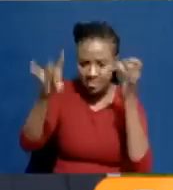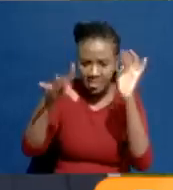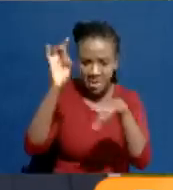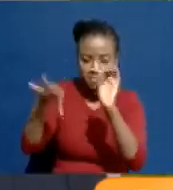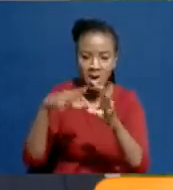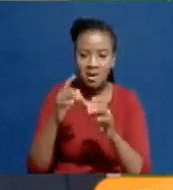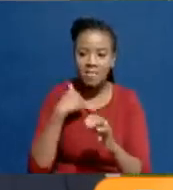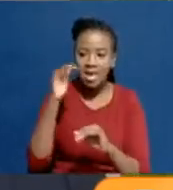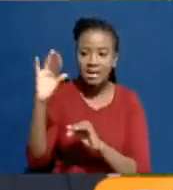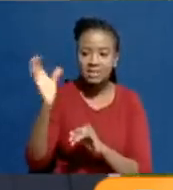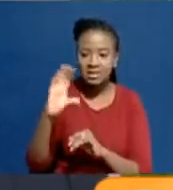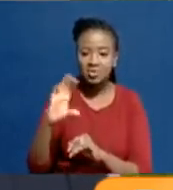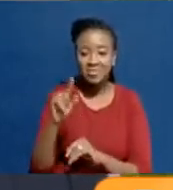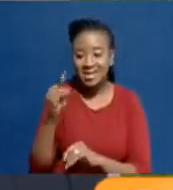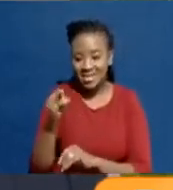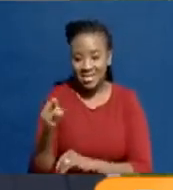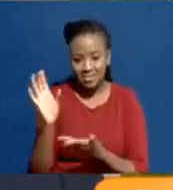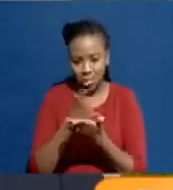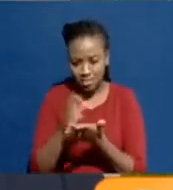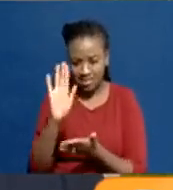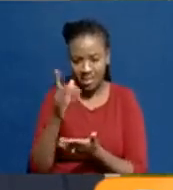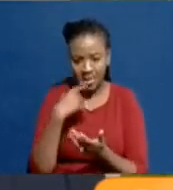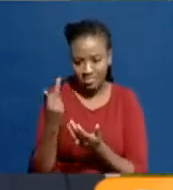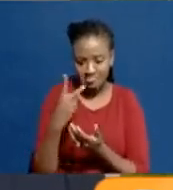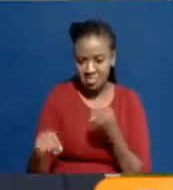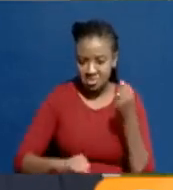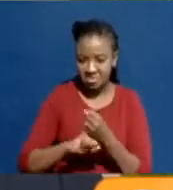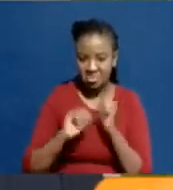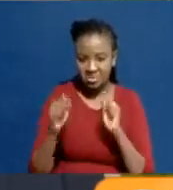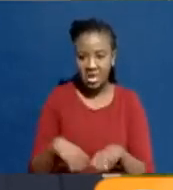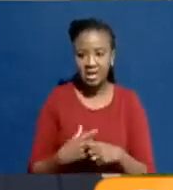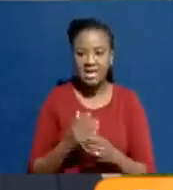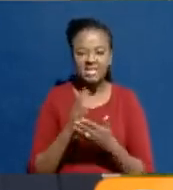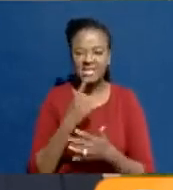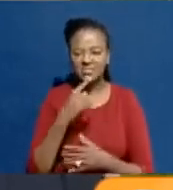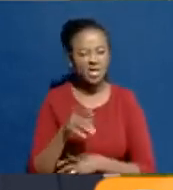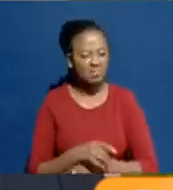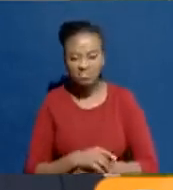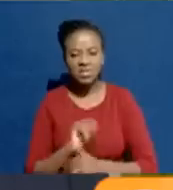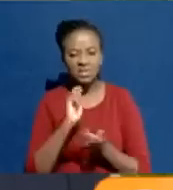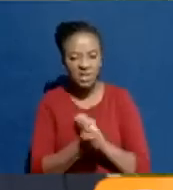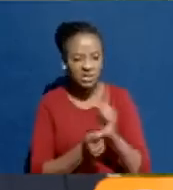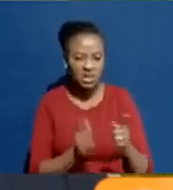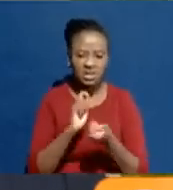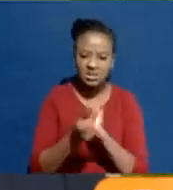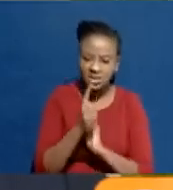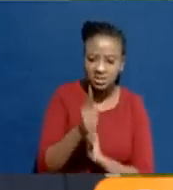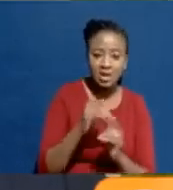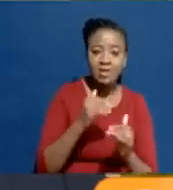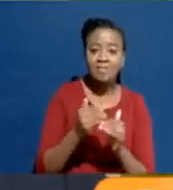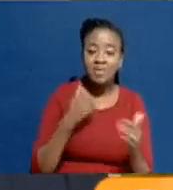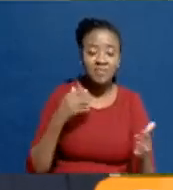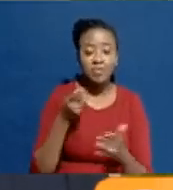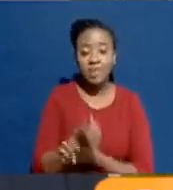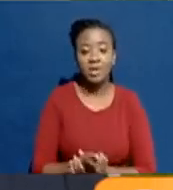them, hii pombe yenu, I think we can do this and this. They shoot most of them down. They tell you, change this, change that. This is before you are given any